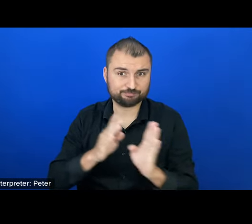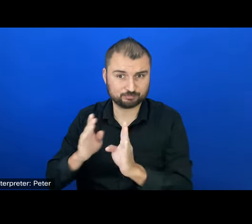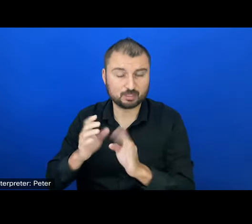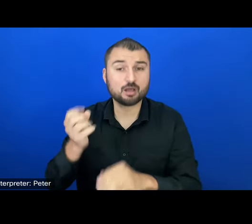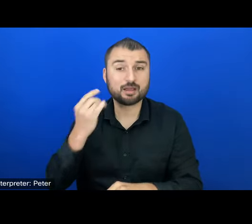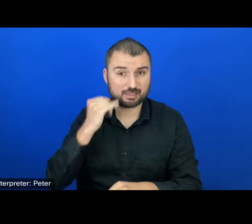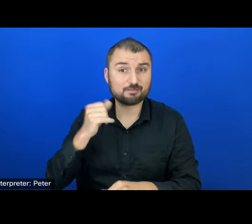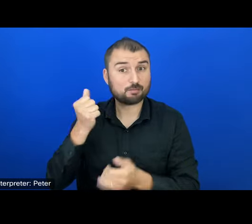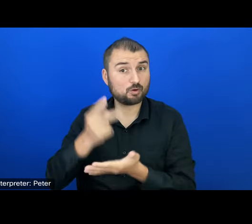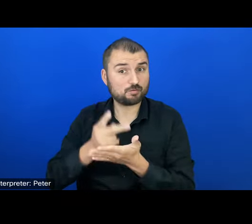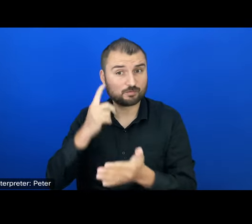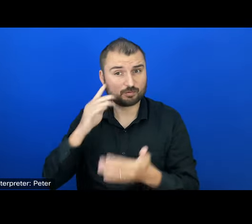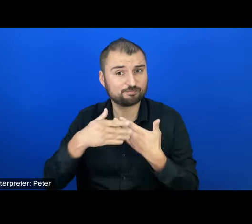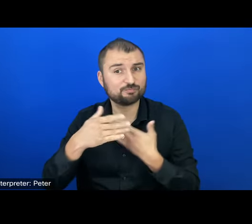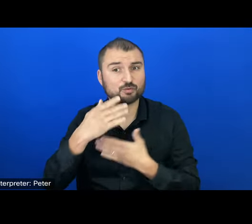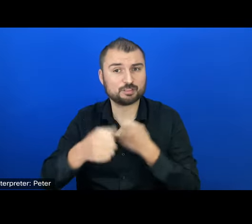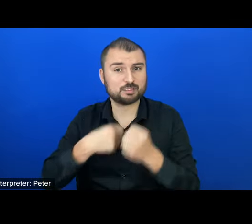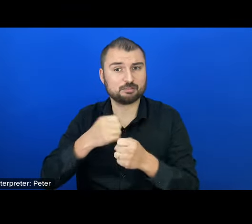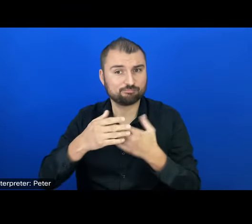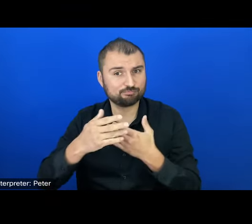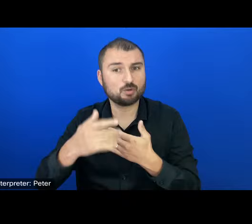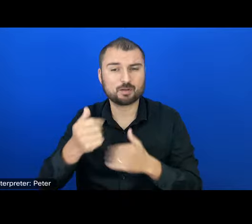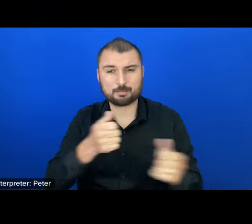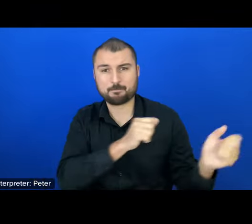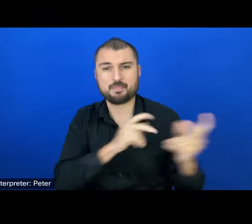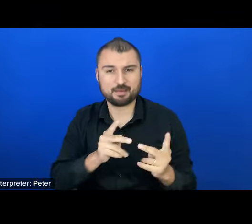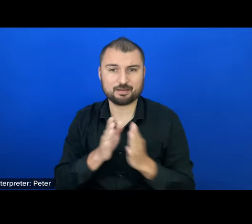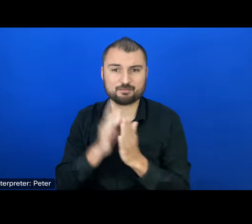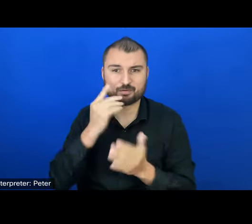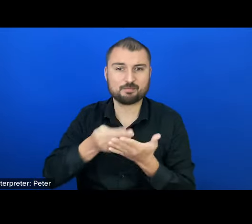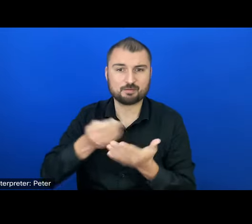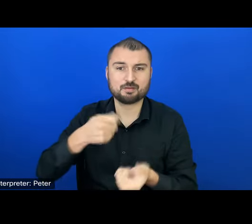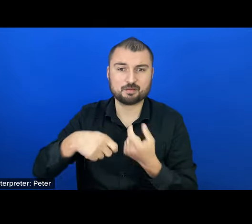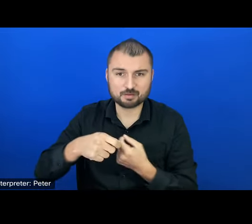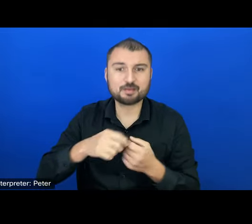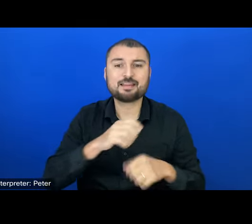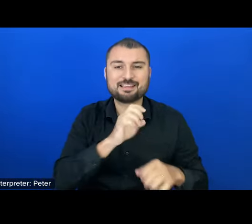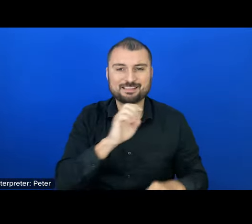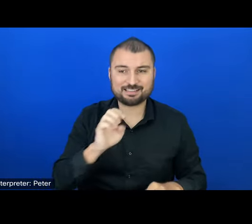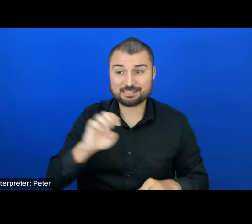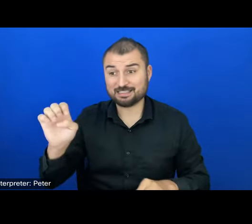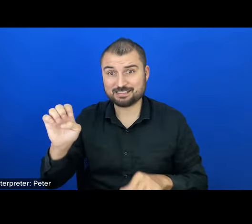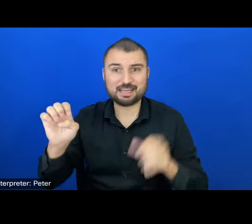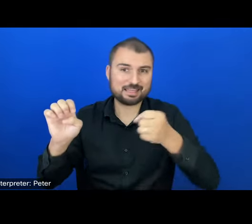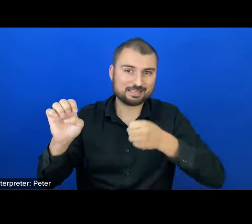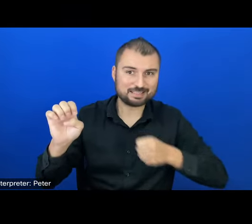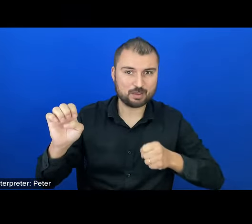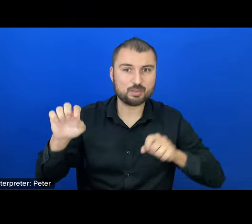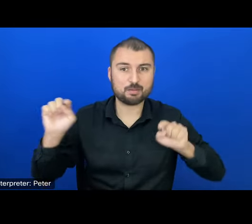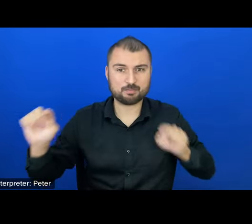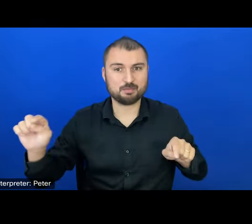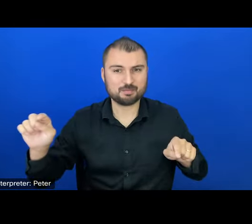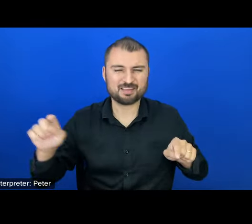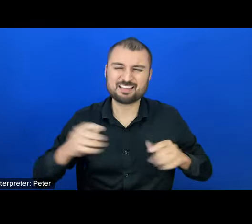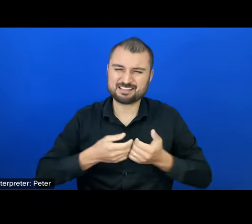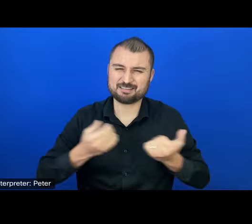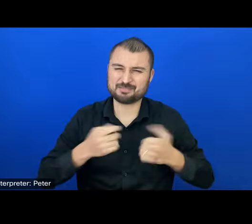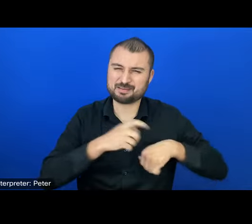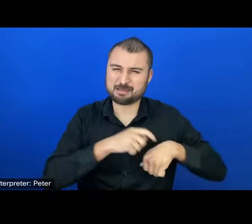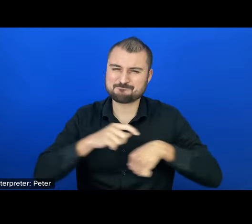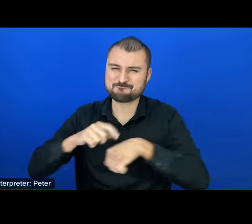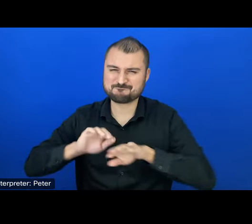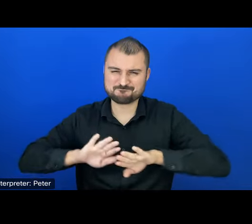approved in future years, we would come back and ask for funding to replace the east unit and the south unit in separate phases. As